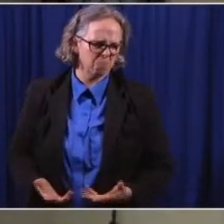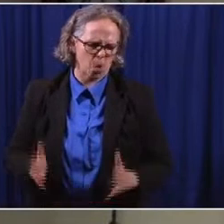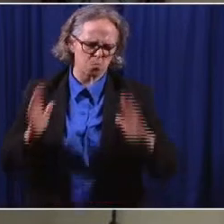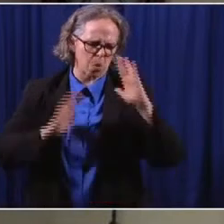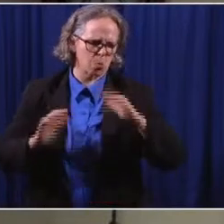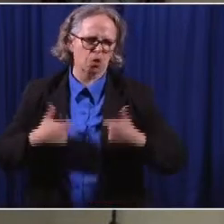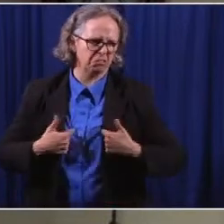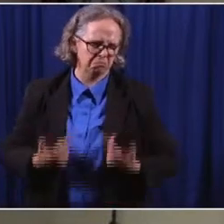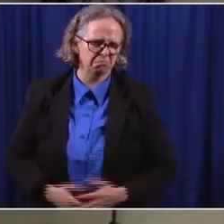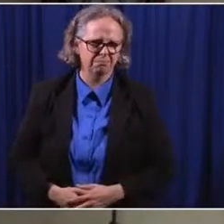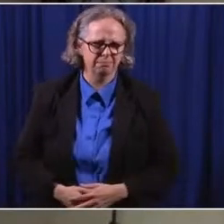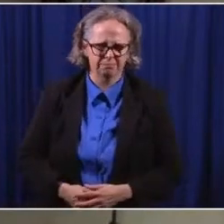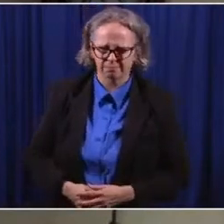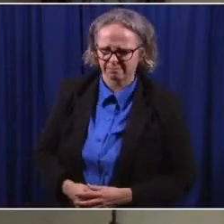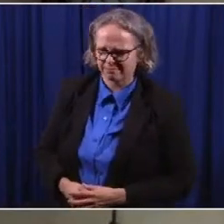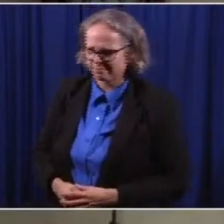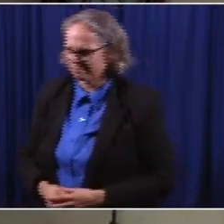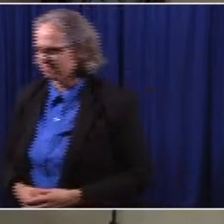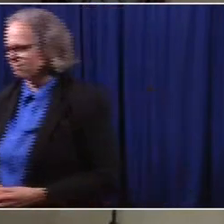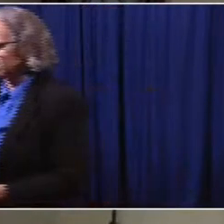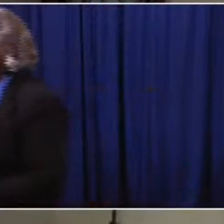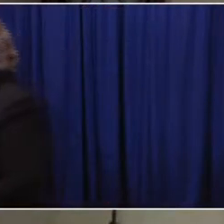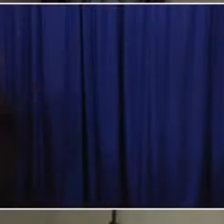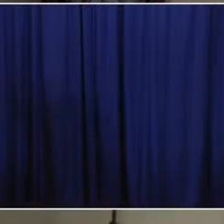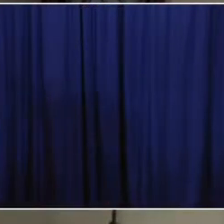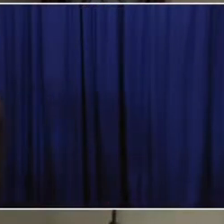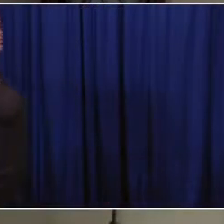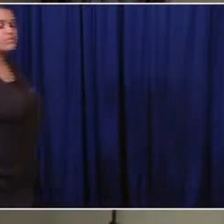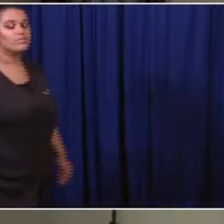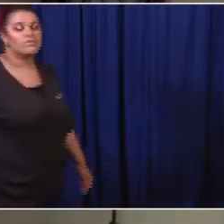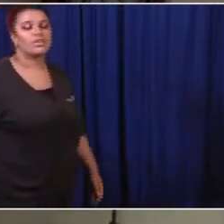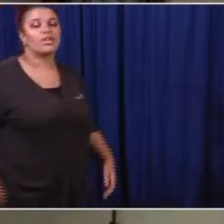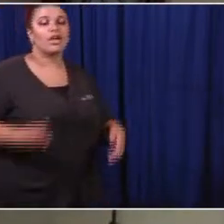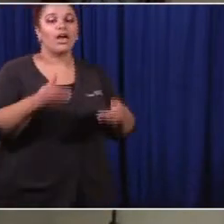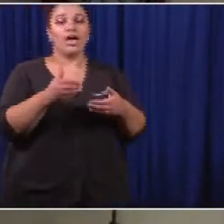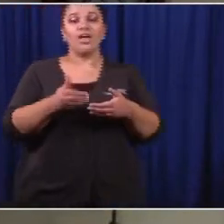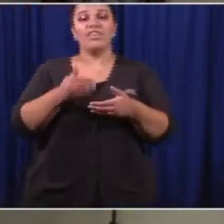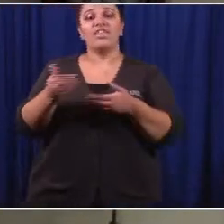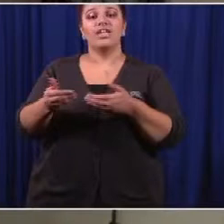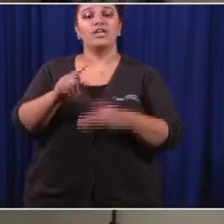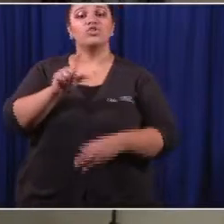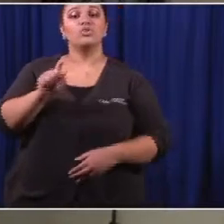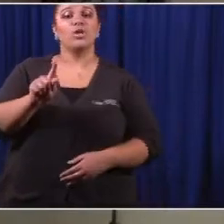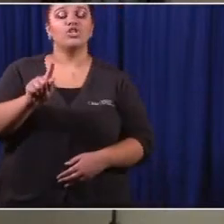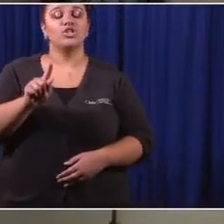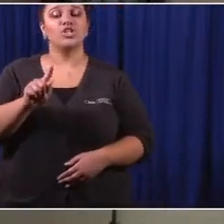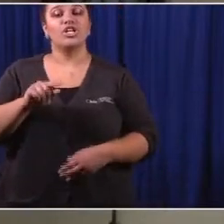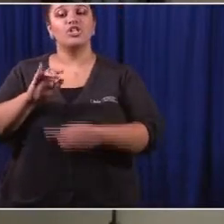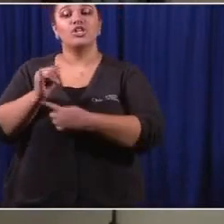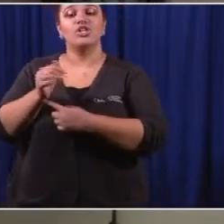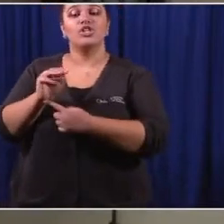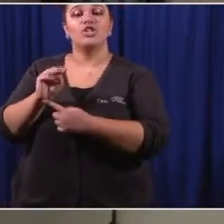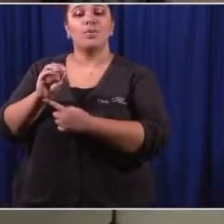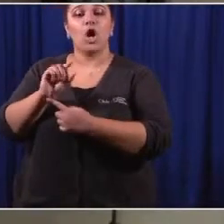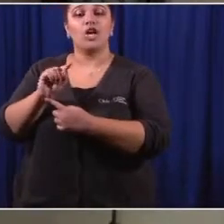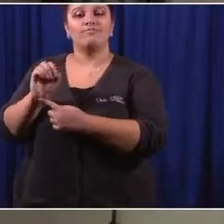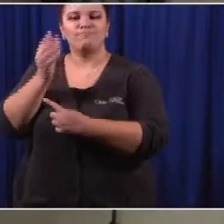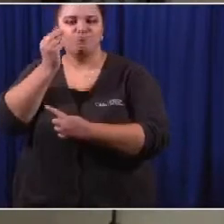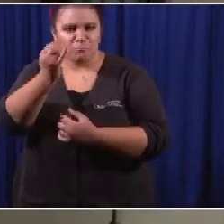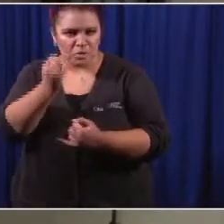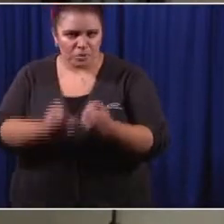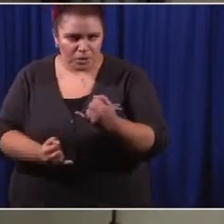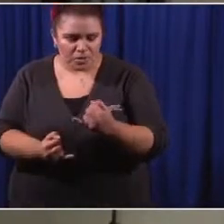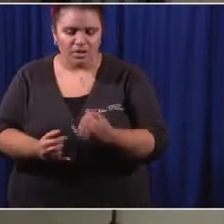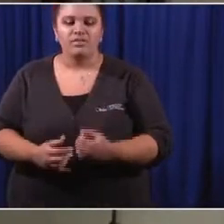Governor, the next question is the last question today, and it belongs to Jim Oddie from WHIO in Dayton. Governor, briefly, I wanted to have you